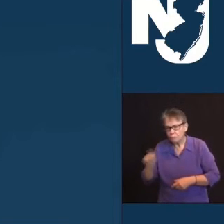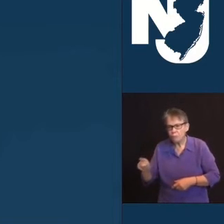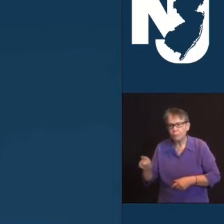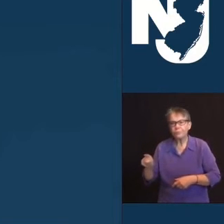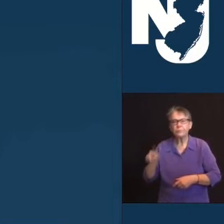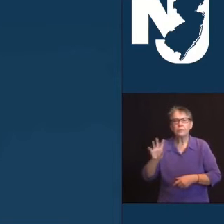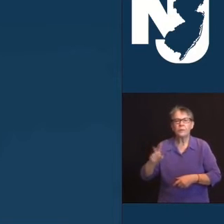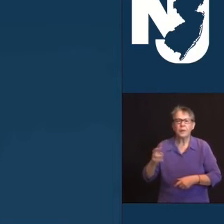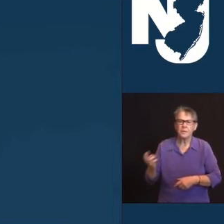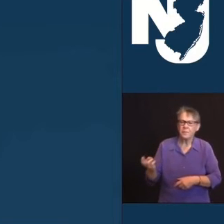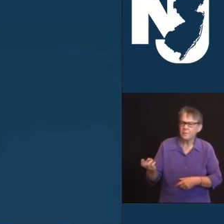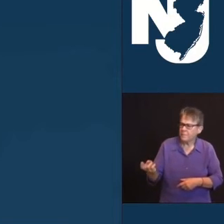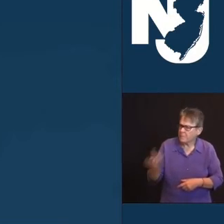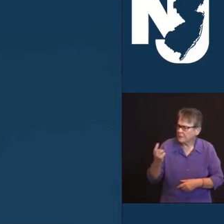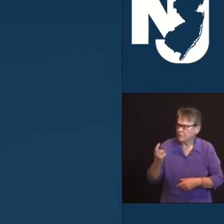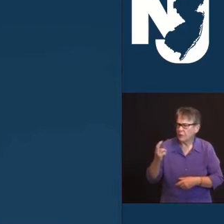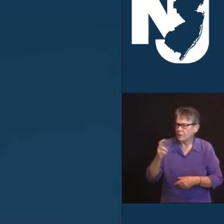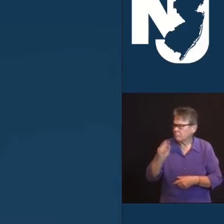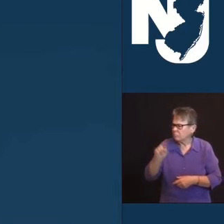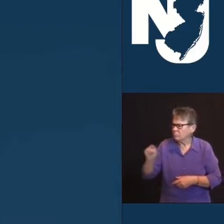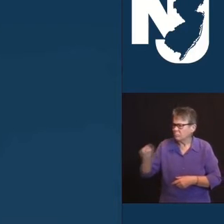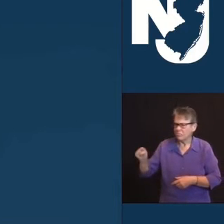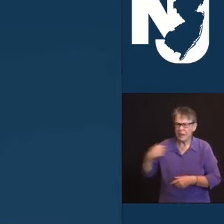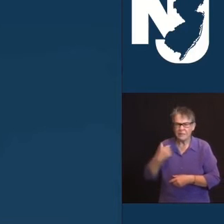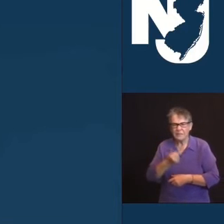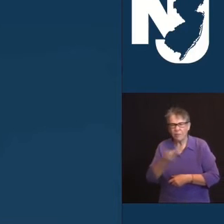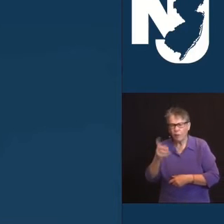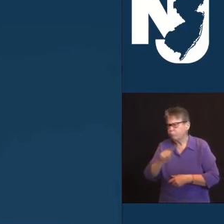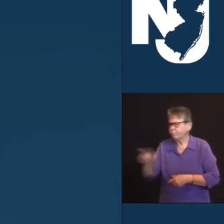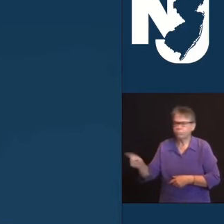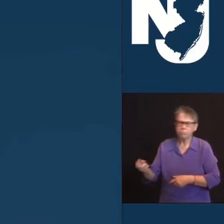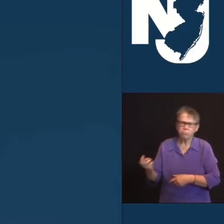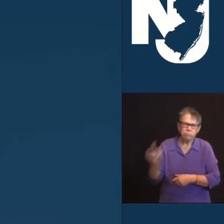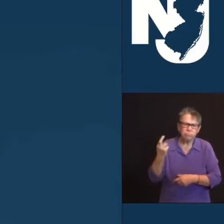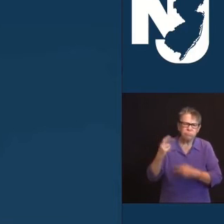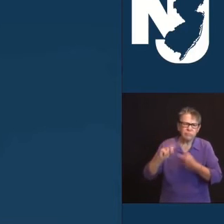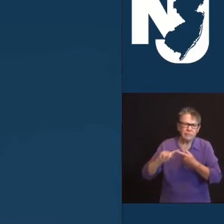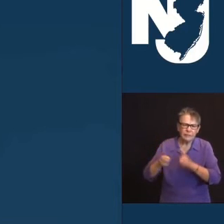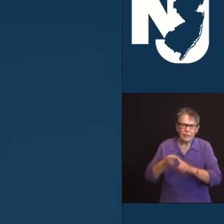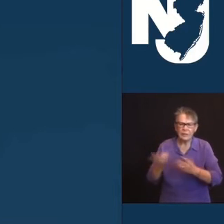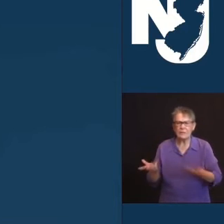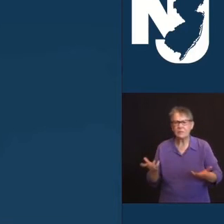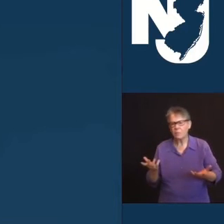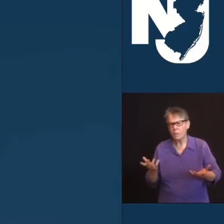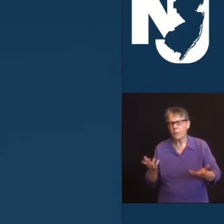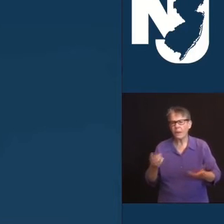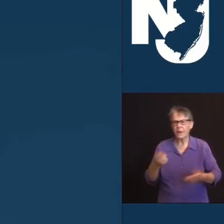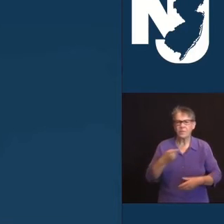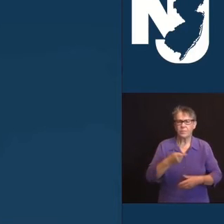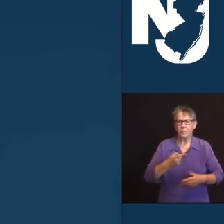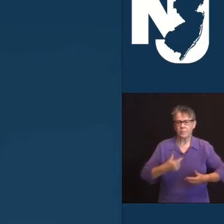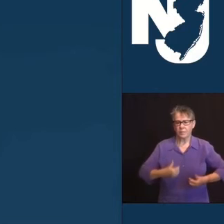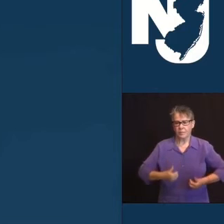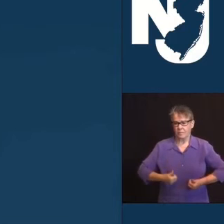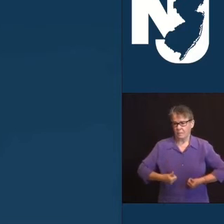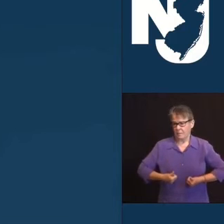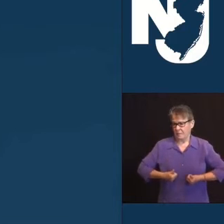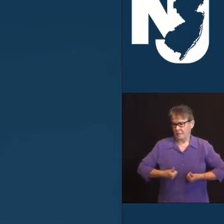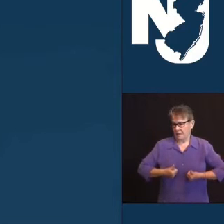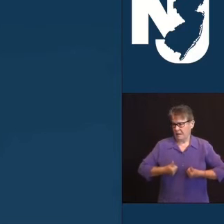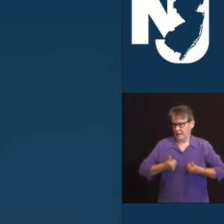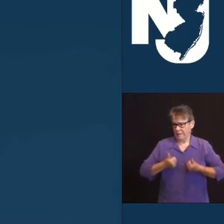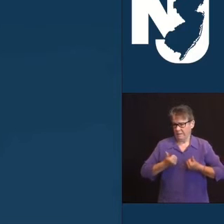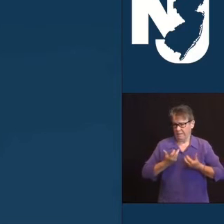Seidler. Thomas's life and loss was brought to my attention by a dear friend, Stephanie McGowan,